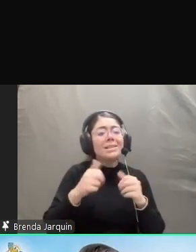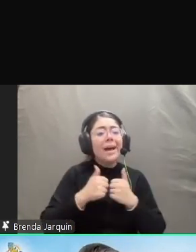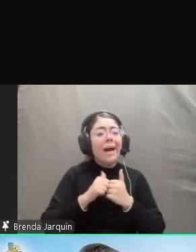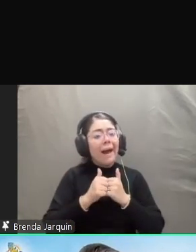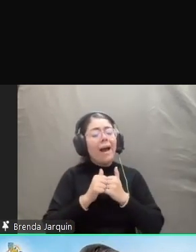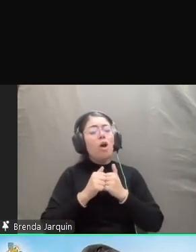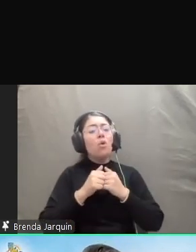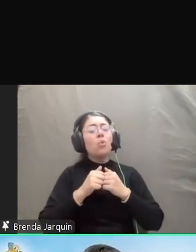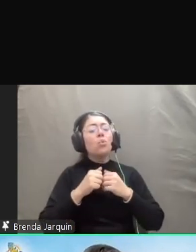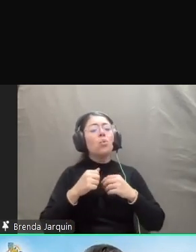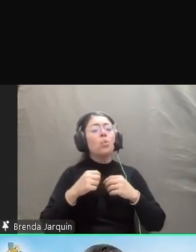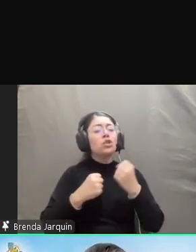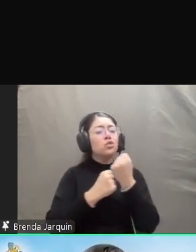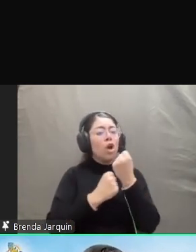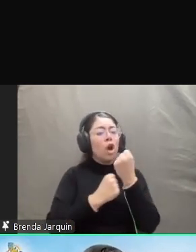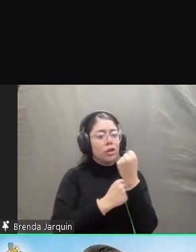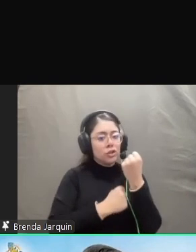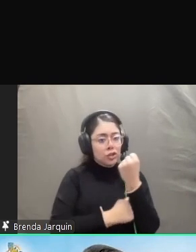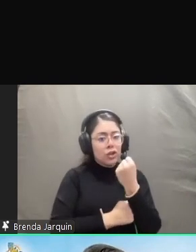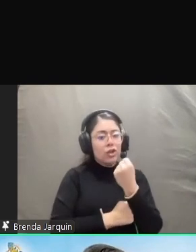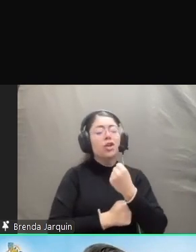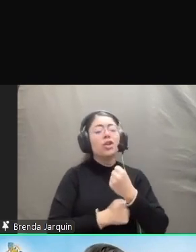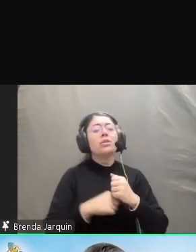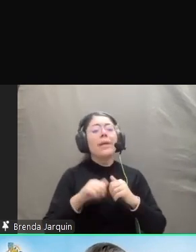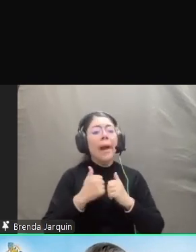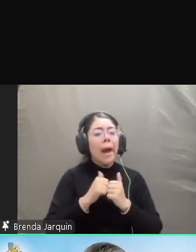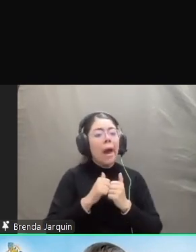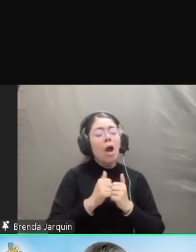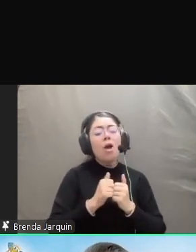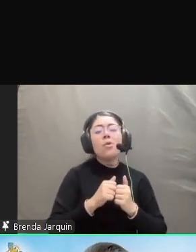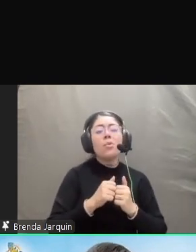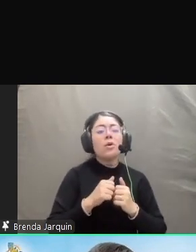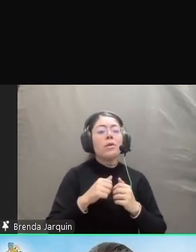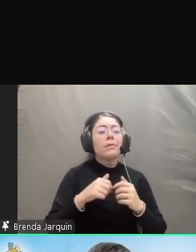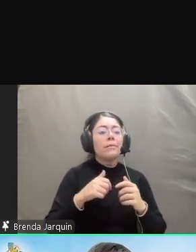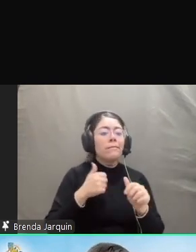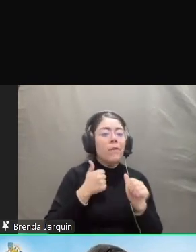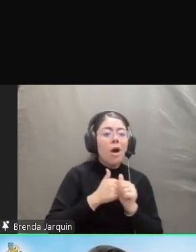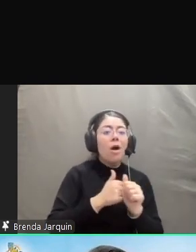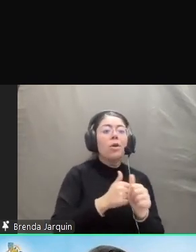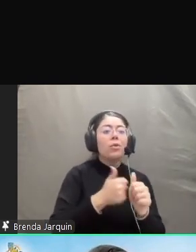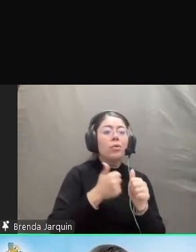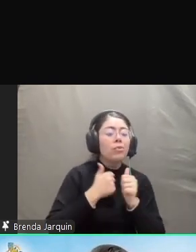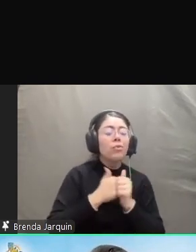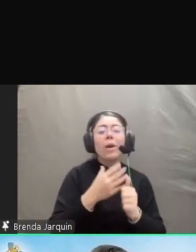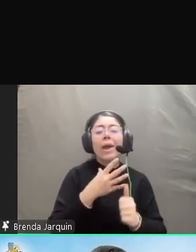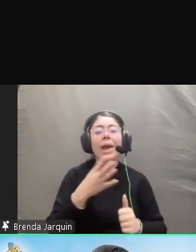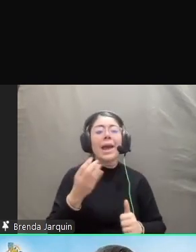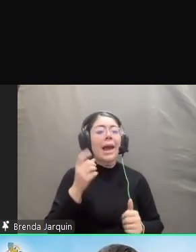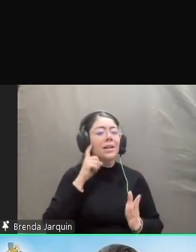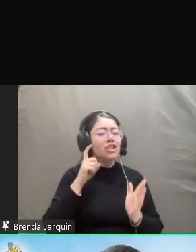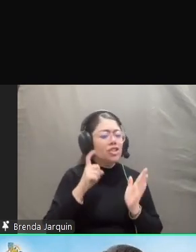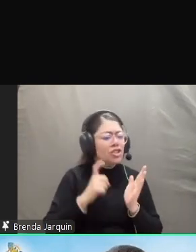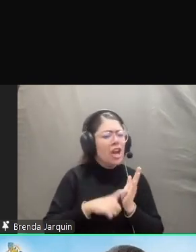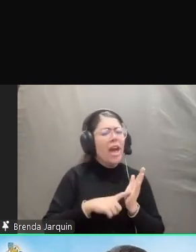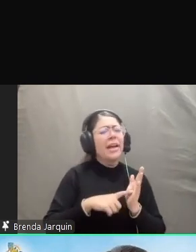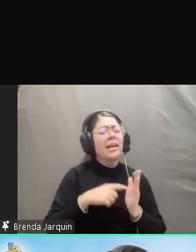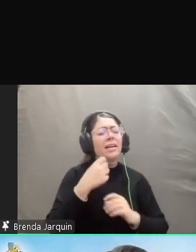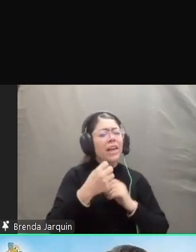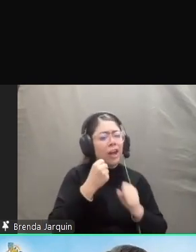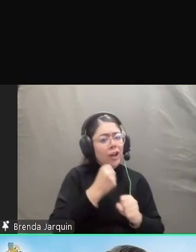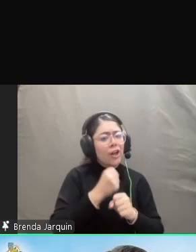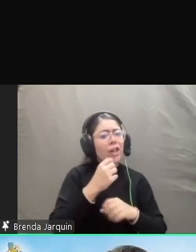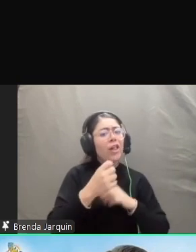and working on the collaboration, that we follow it through and that we revisit it periodically. So again, monitoring